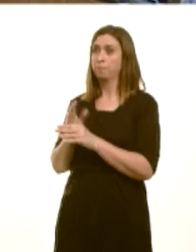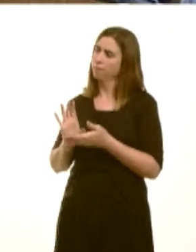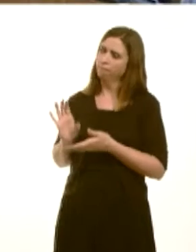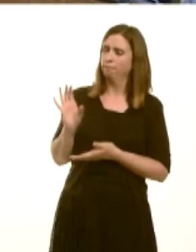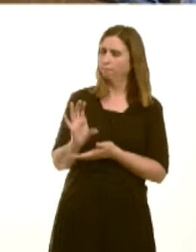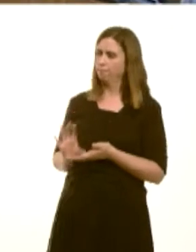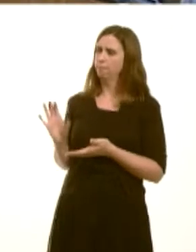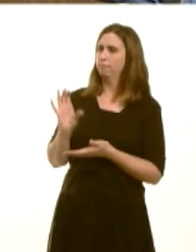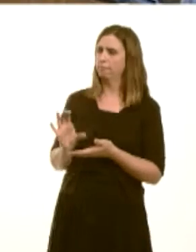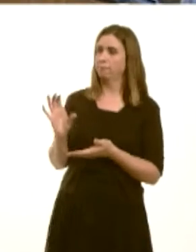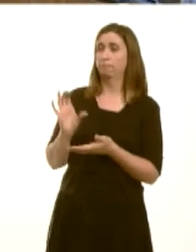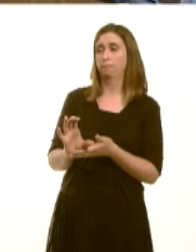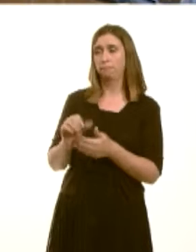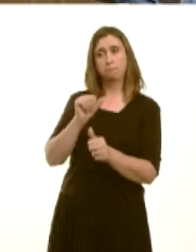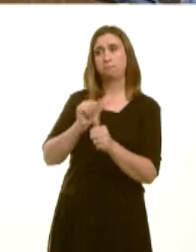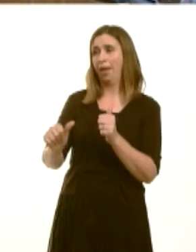Question 5, Leo Griffith.